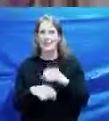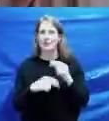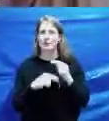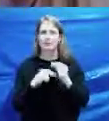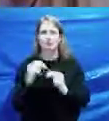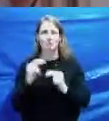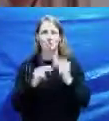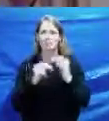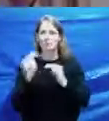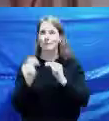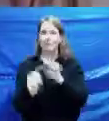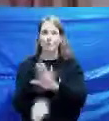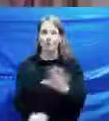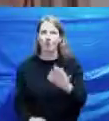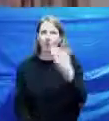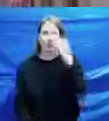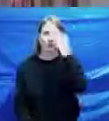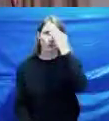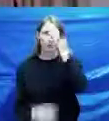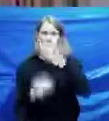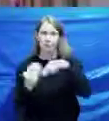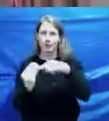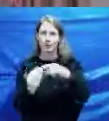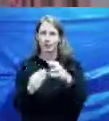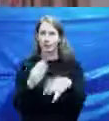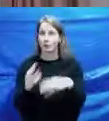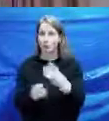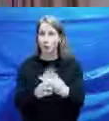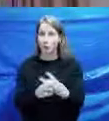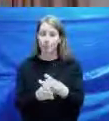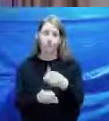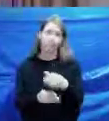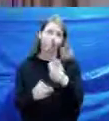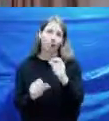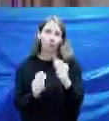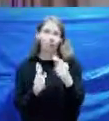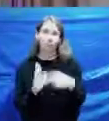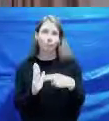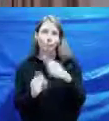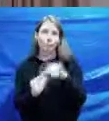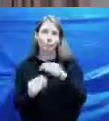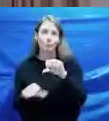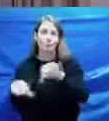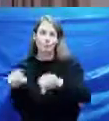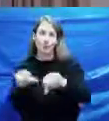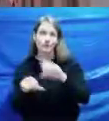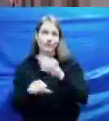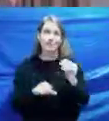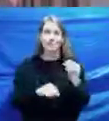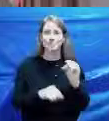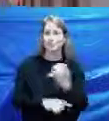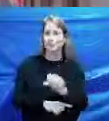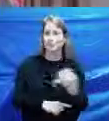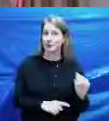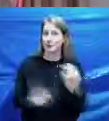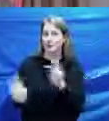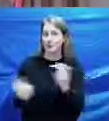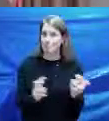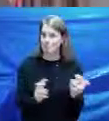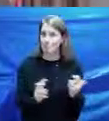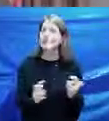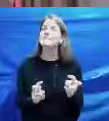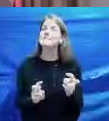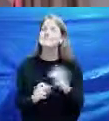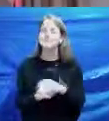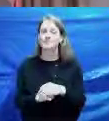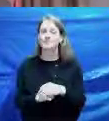so to speak, that they could go on through reading about science and social studies topics. So that's the first shift, so that in elementary school,